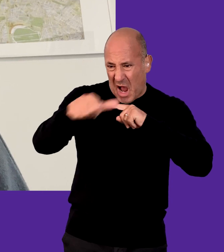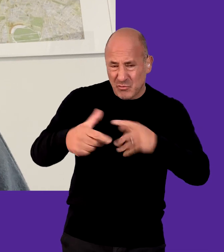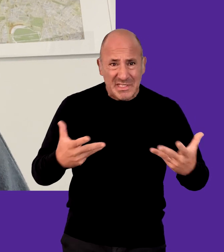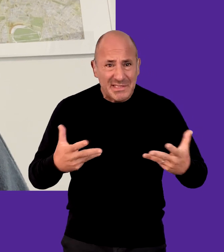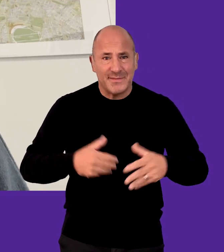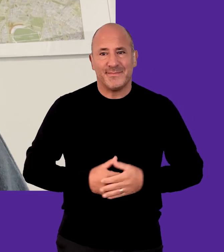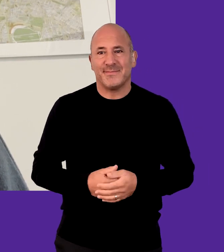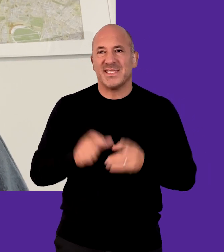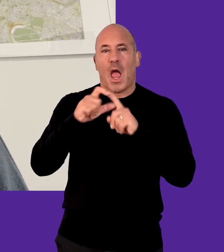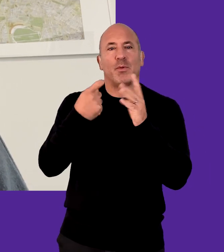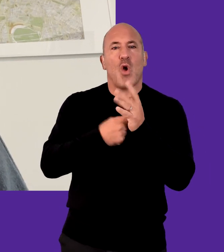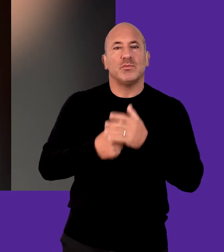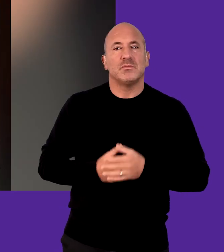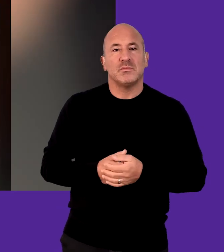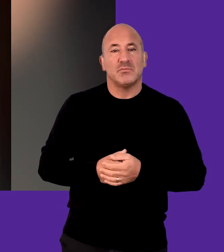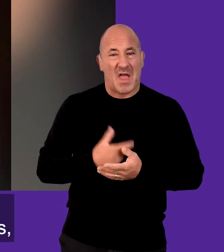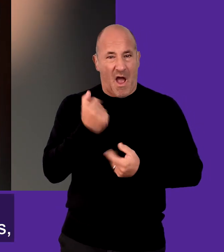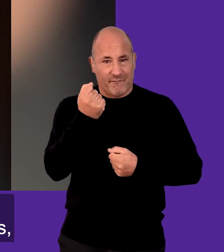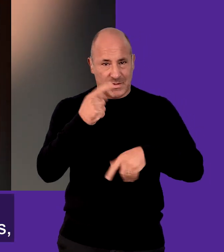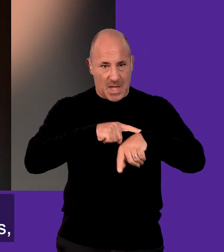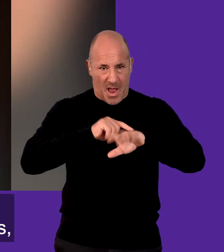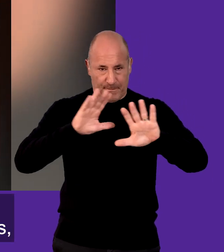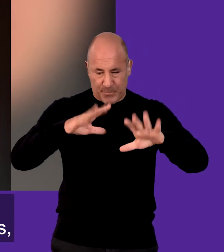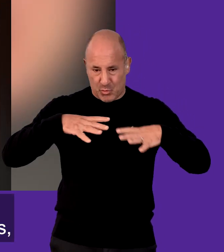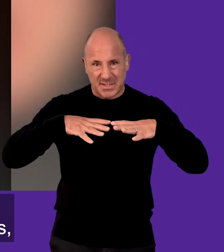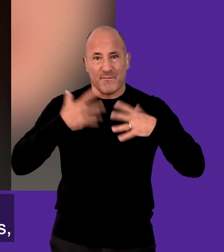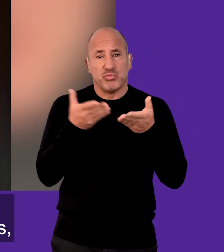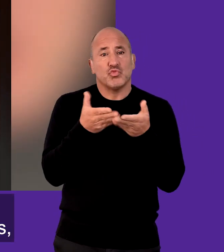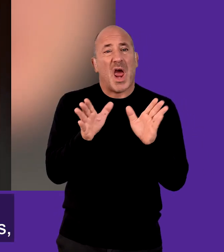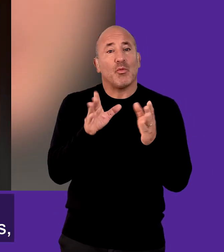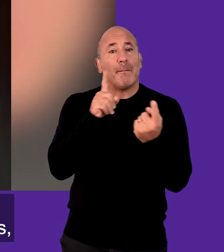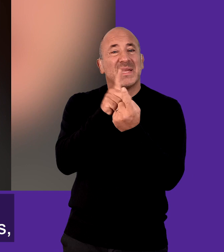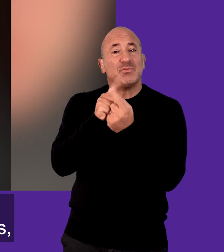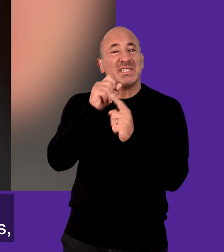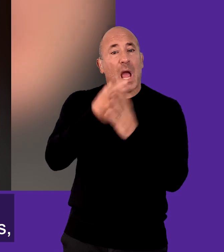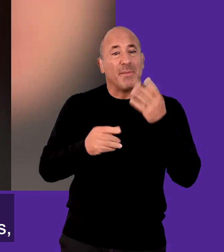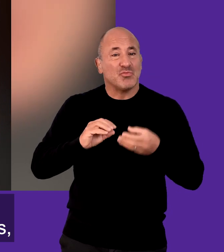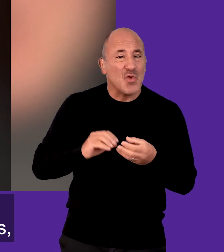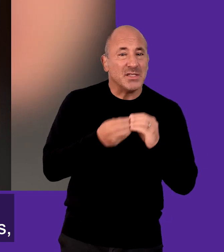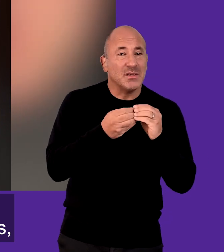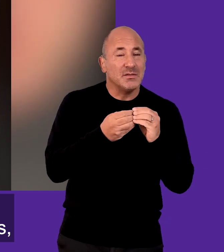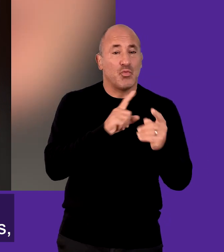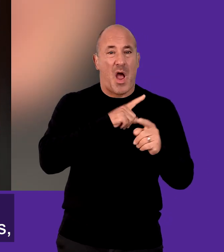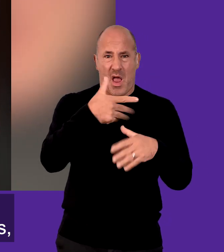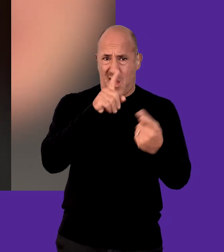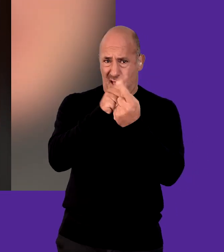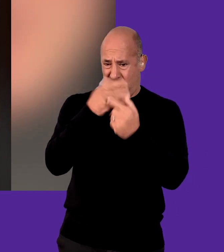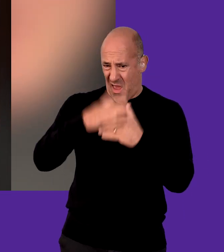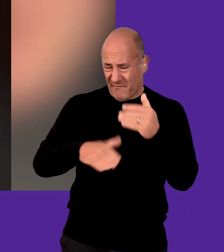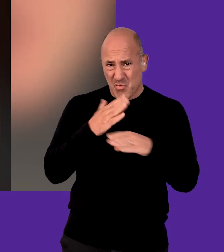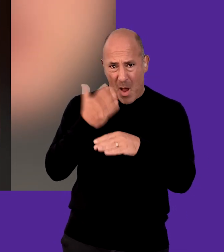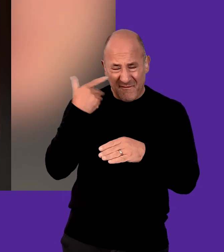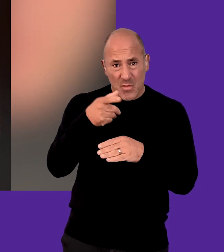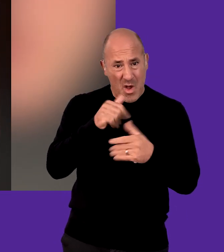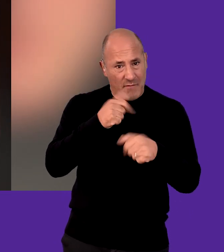than reactively so. Damon Rose. Do you set aside time to have general meets with disabled creators,